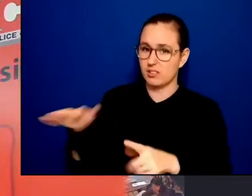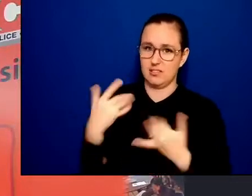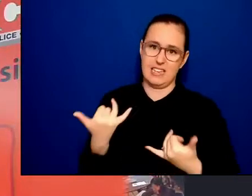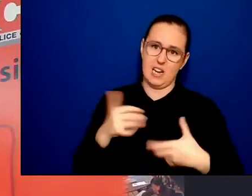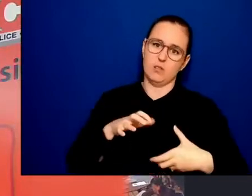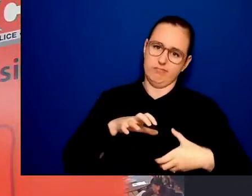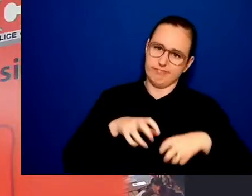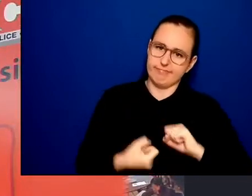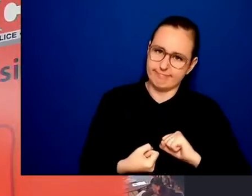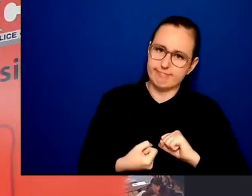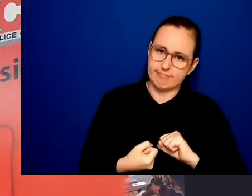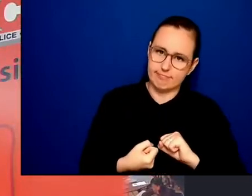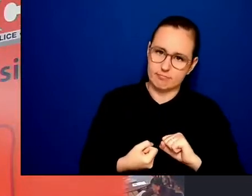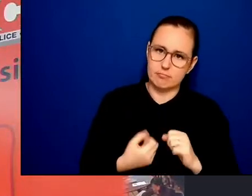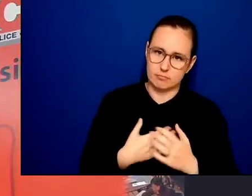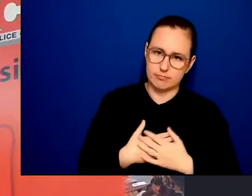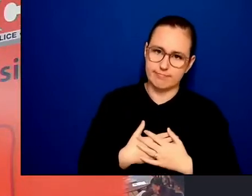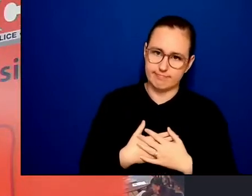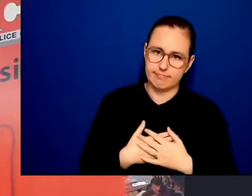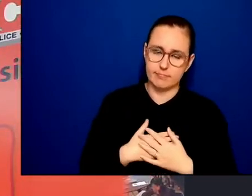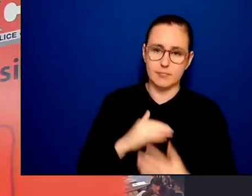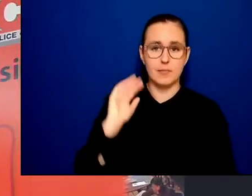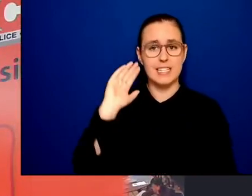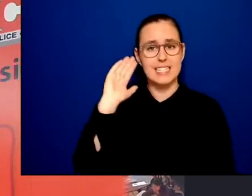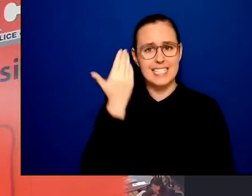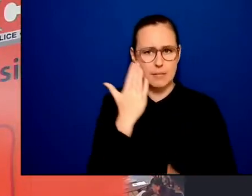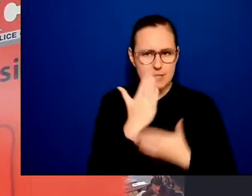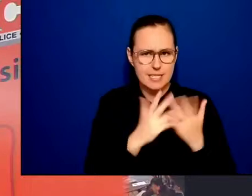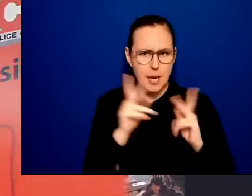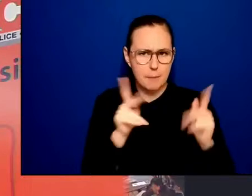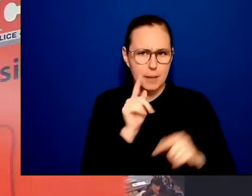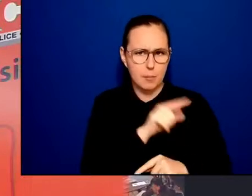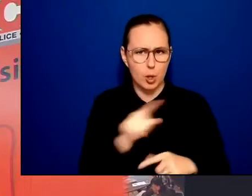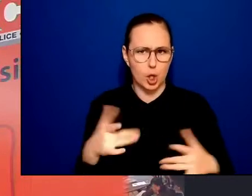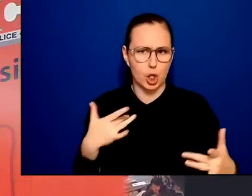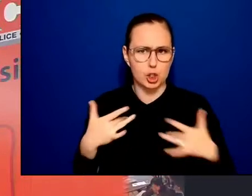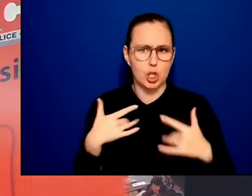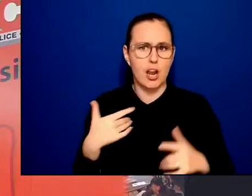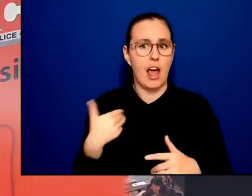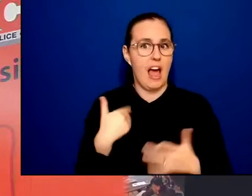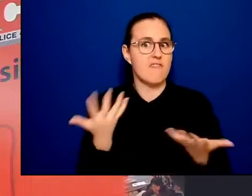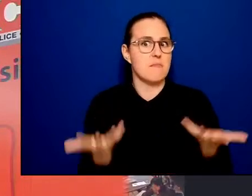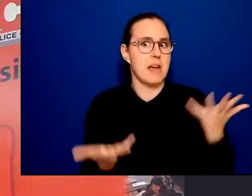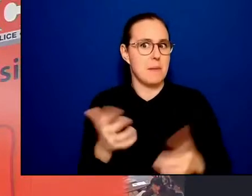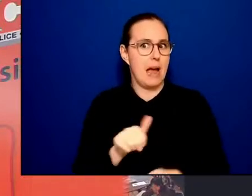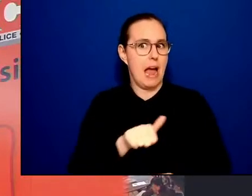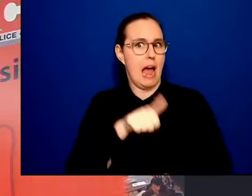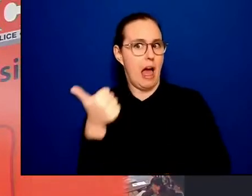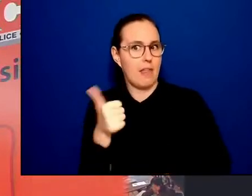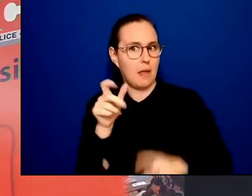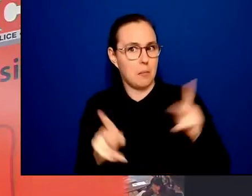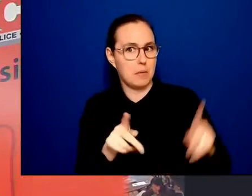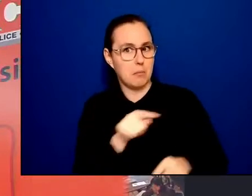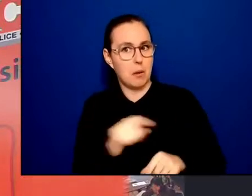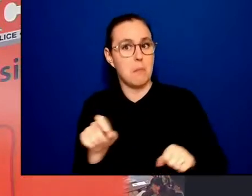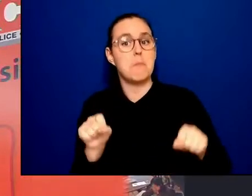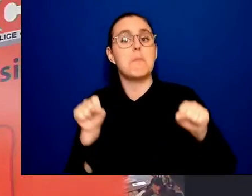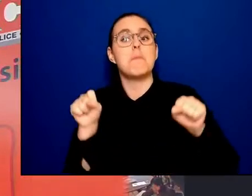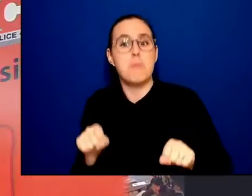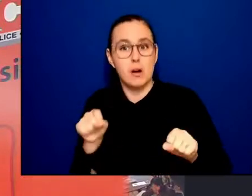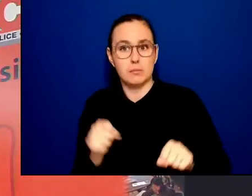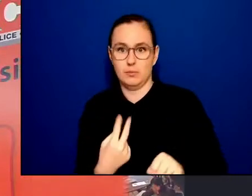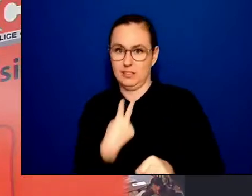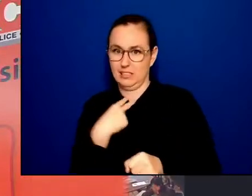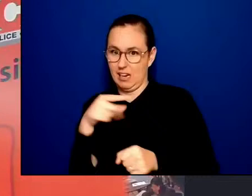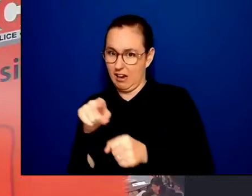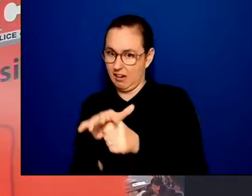additional victims in the mudslide near Lillooet. Search and rescue specialists are conducting significant work in this area, and